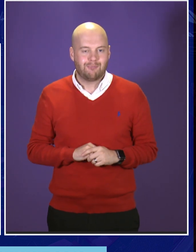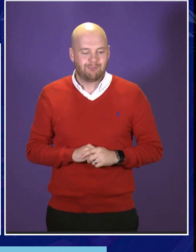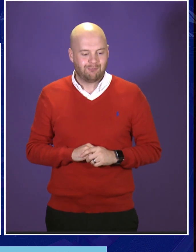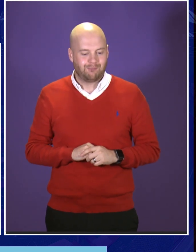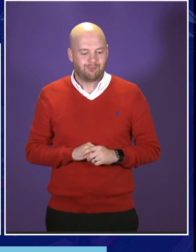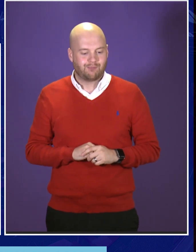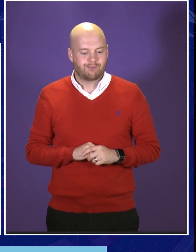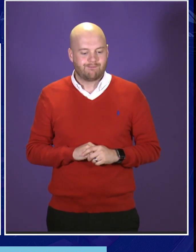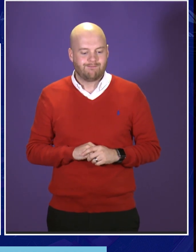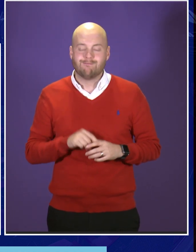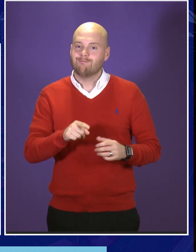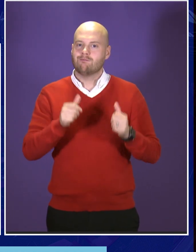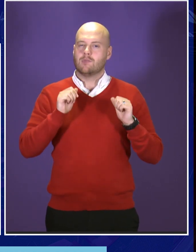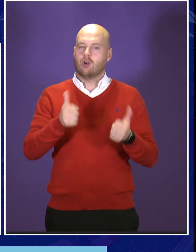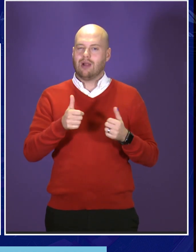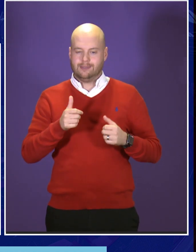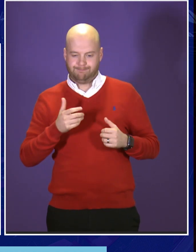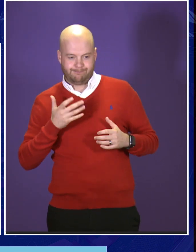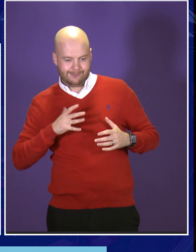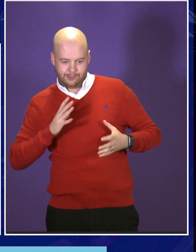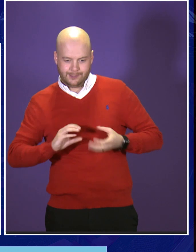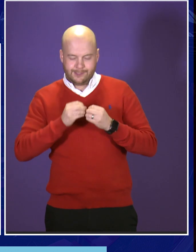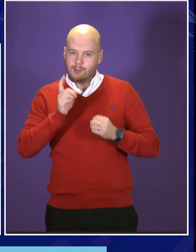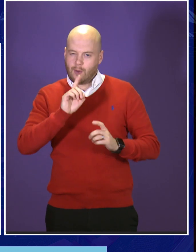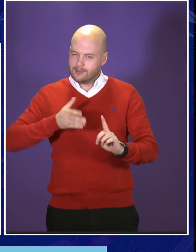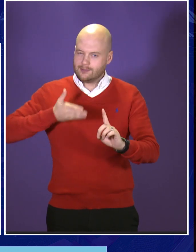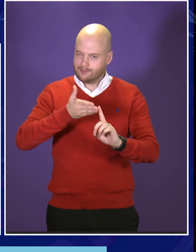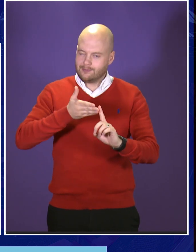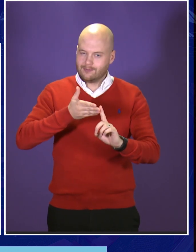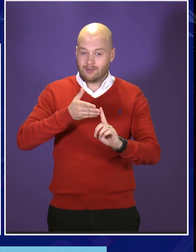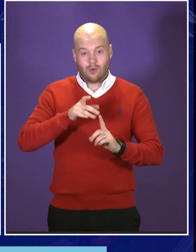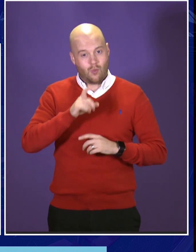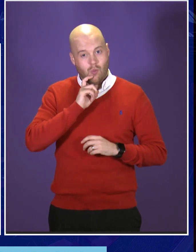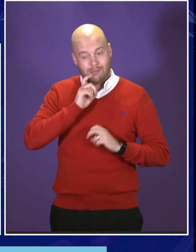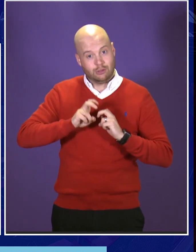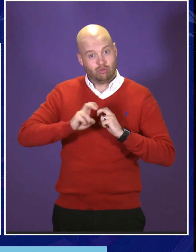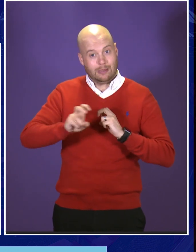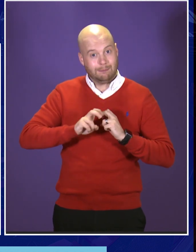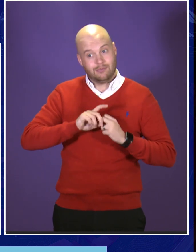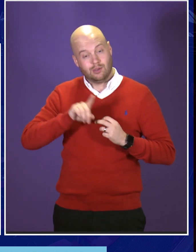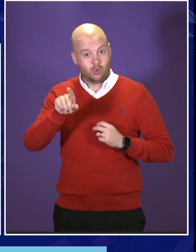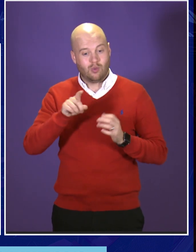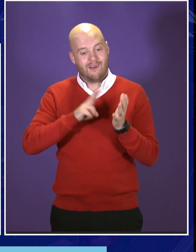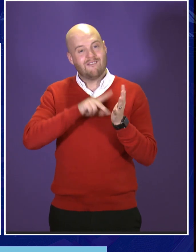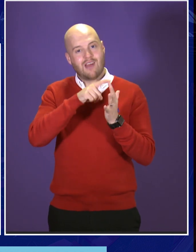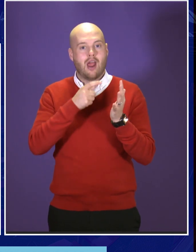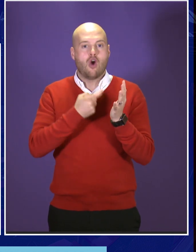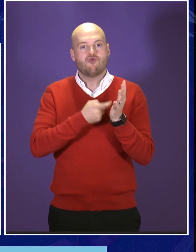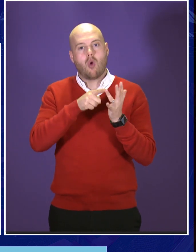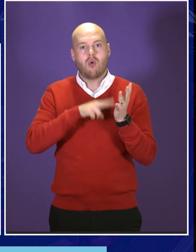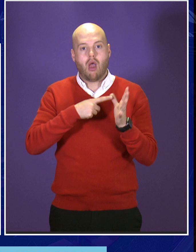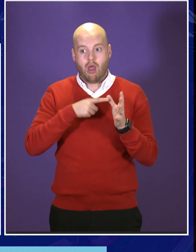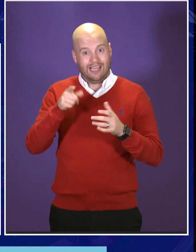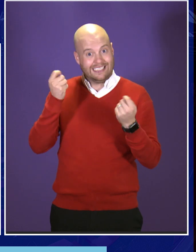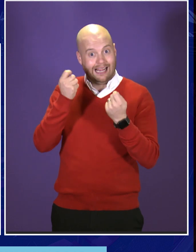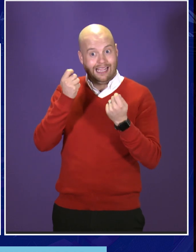All right, so let's do our objective and we'll talk about the lesson for today. We're gonna take a field trip to Verona, Italy to see the place where Romeo